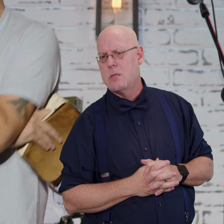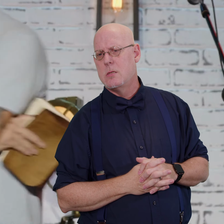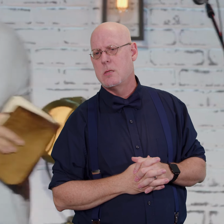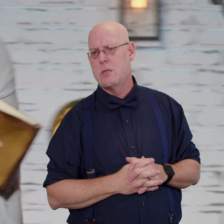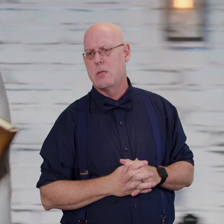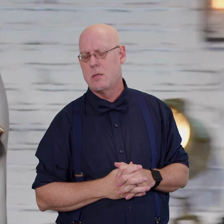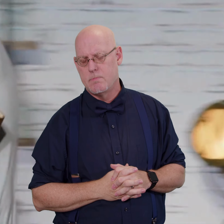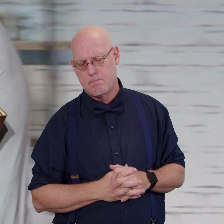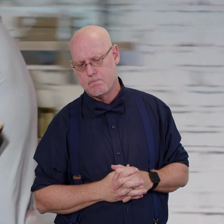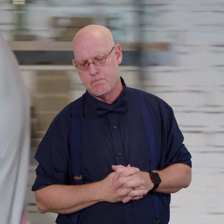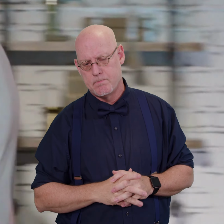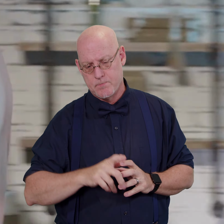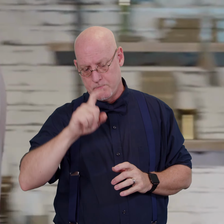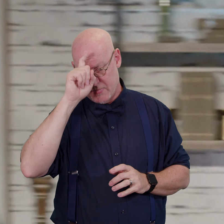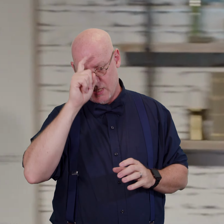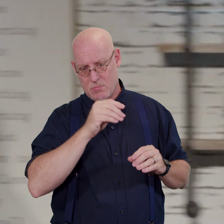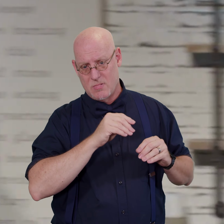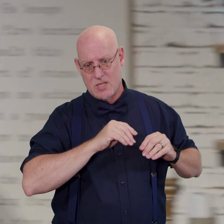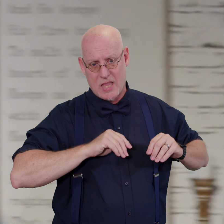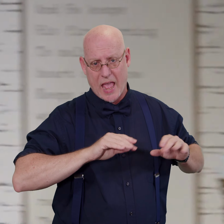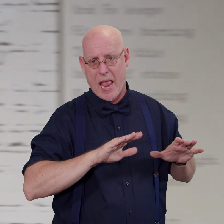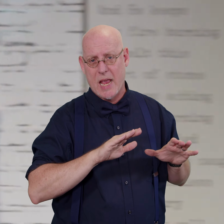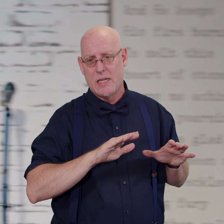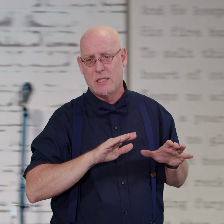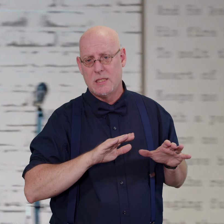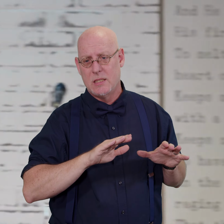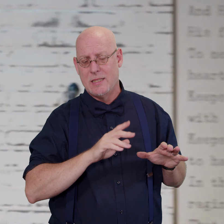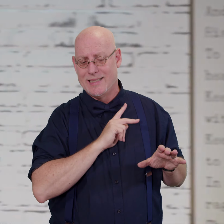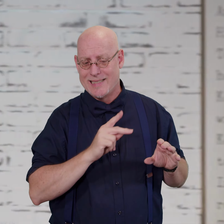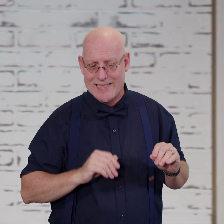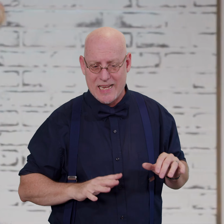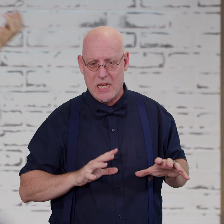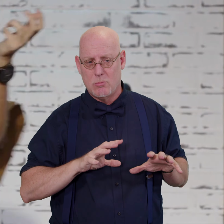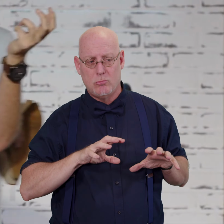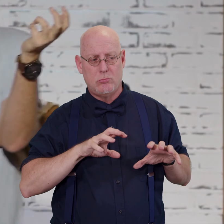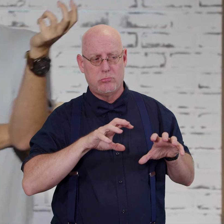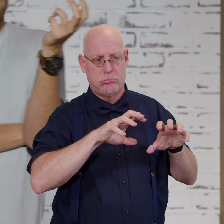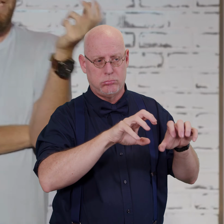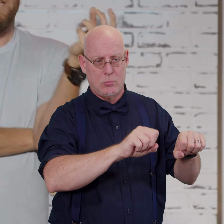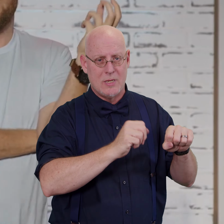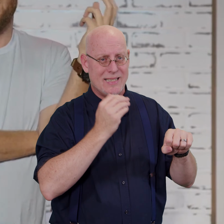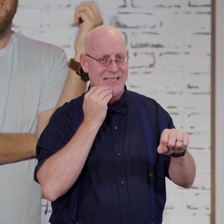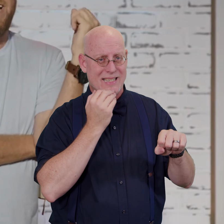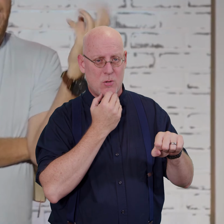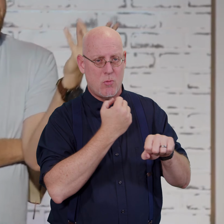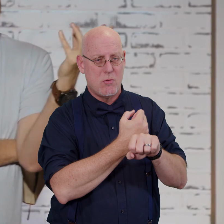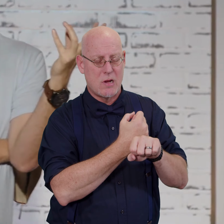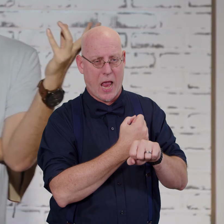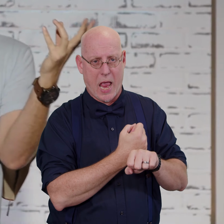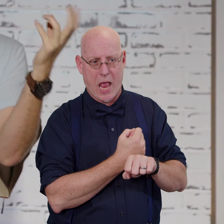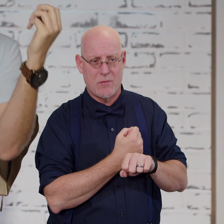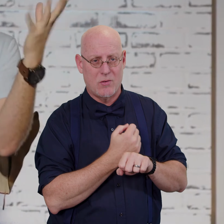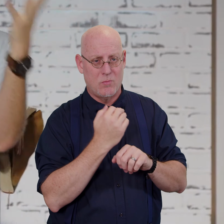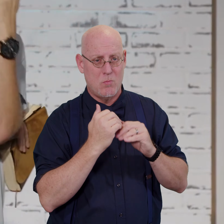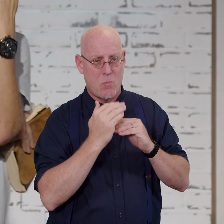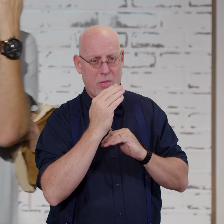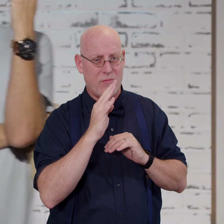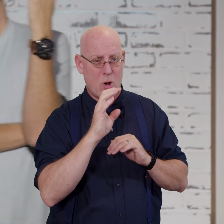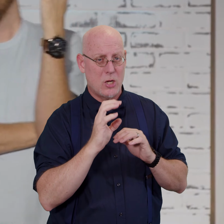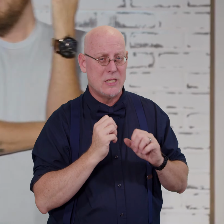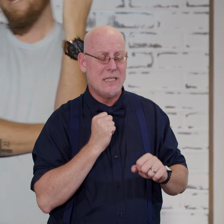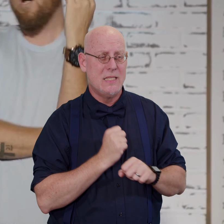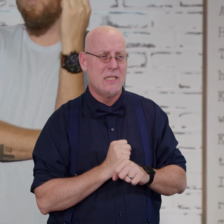Well, they're the land, the kingdom that took the Israelites captive for more than 400